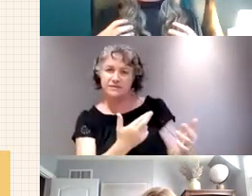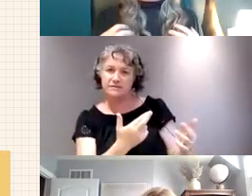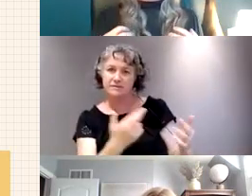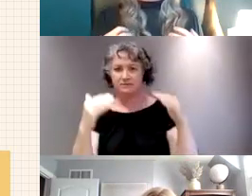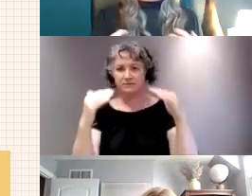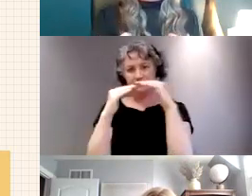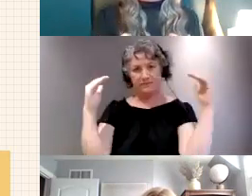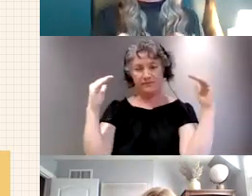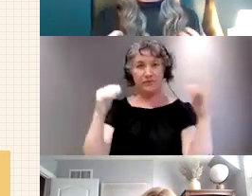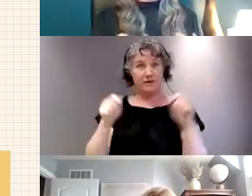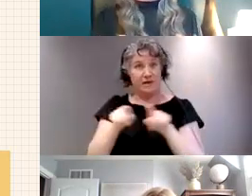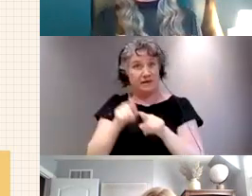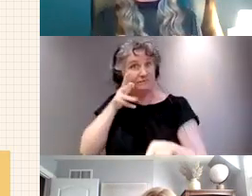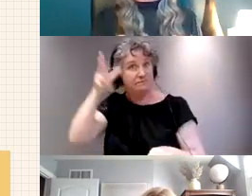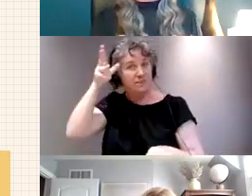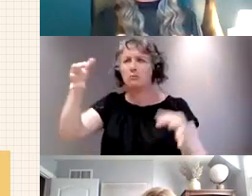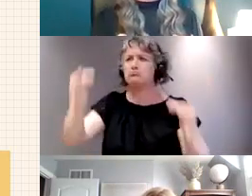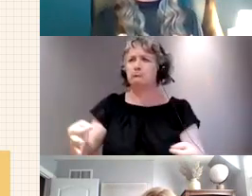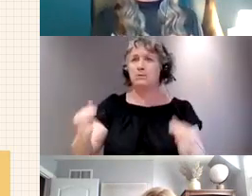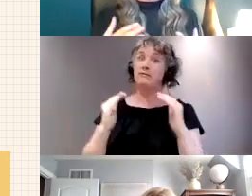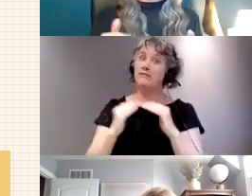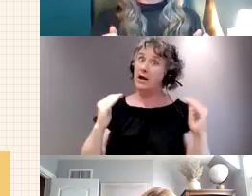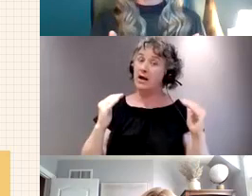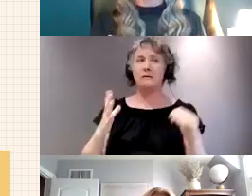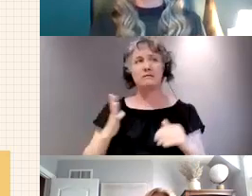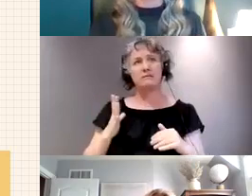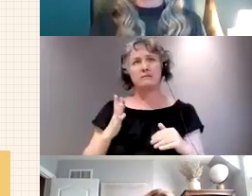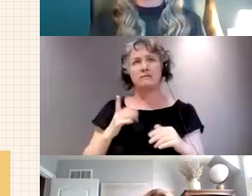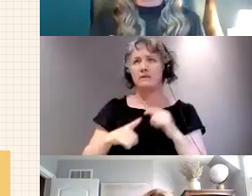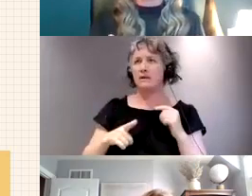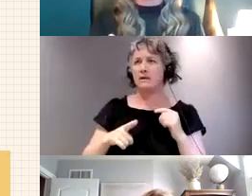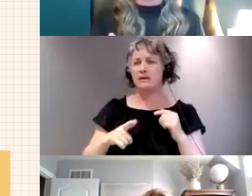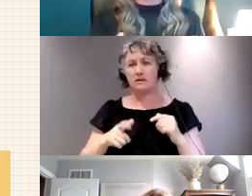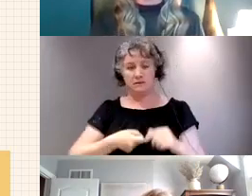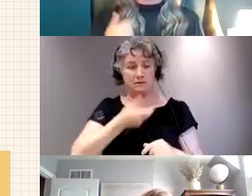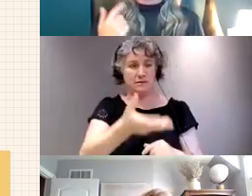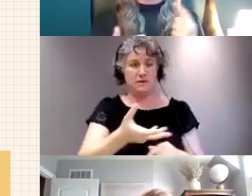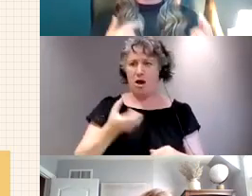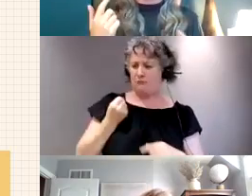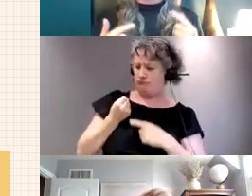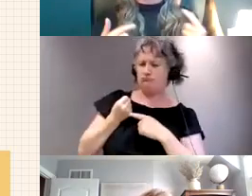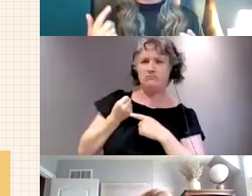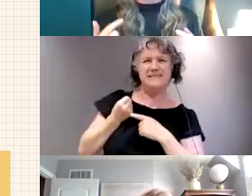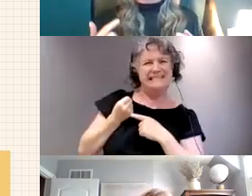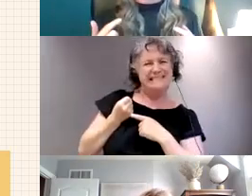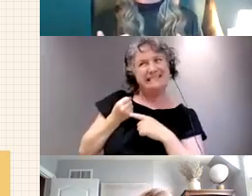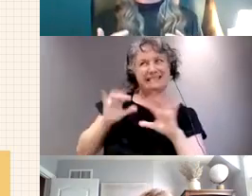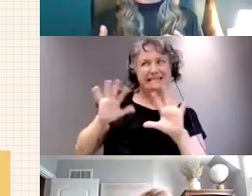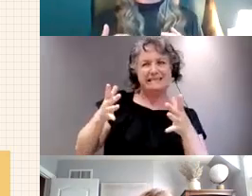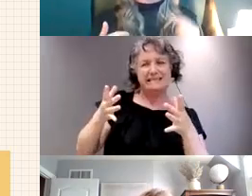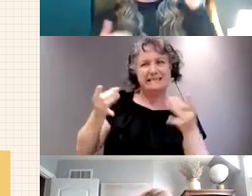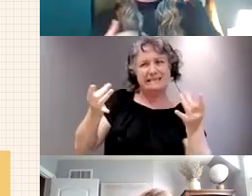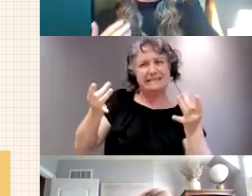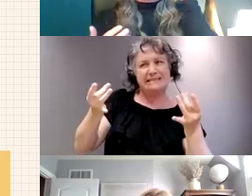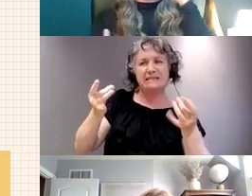parent, I'm the decision maker, which is fair, but why I don't need to share it with my family. And I think kind of changing some of that to